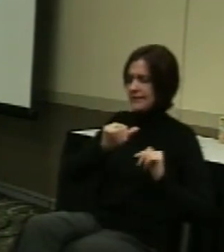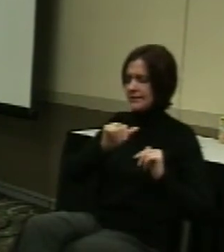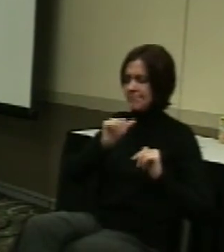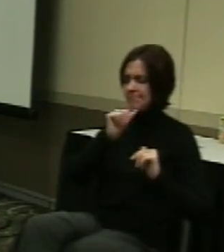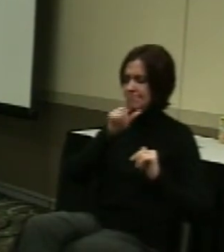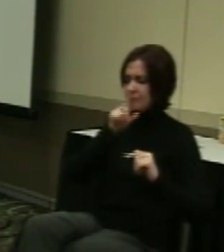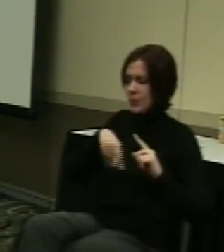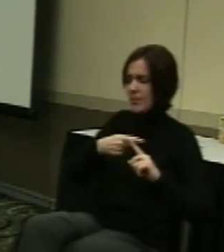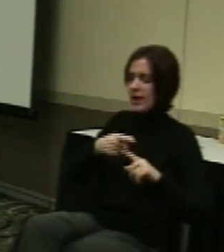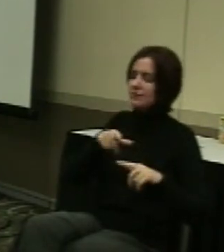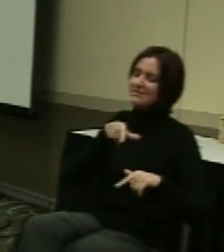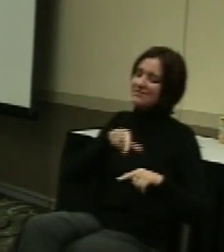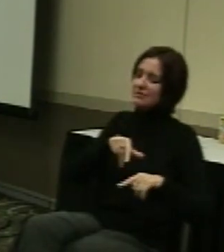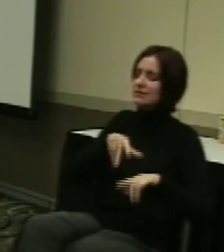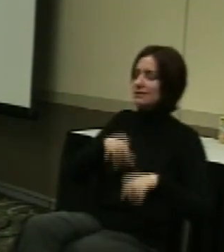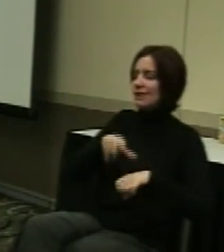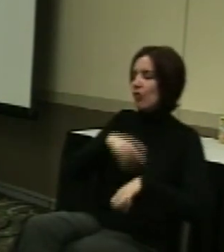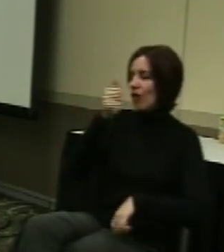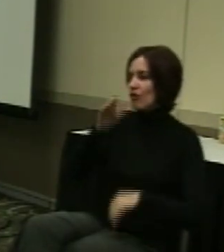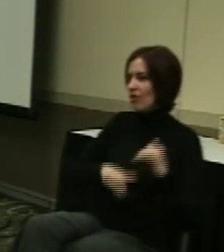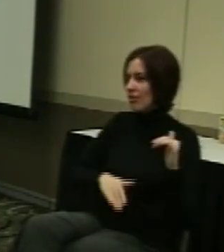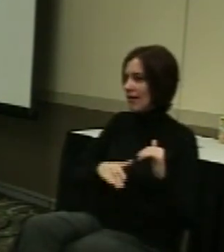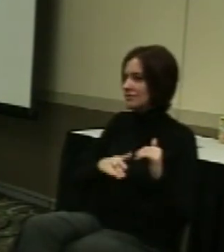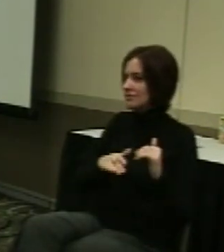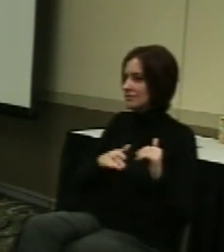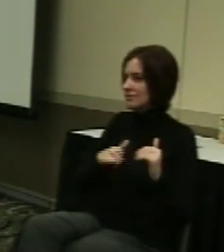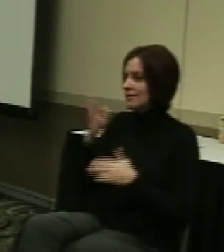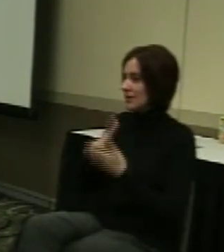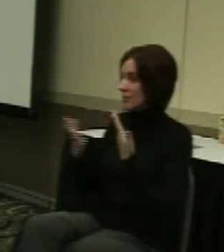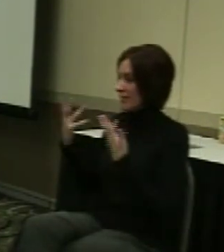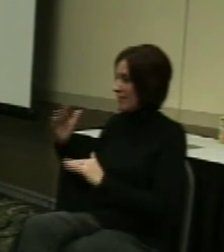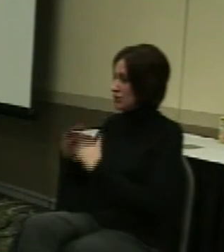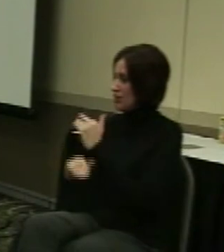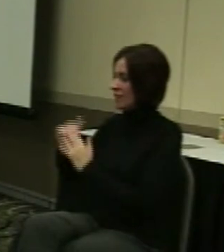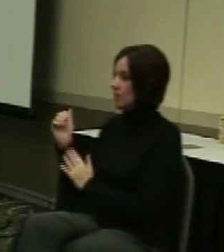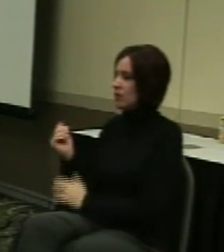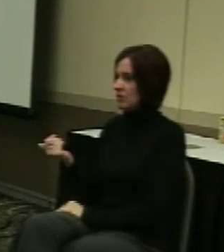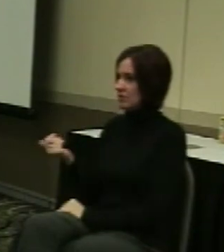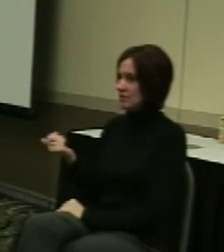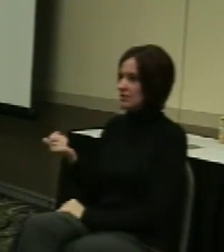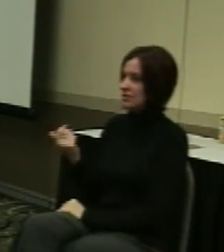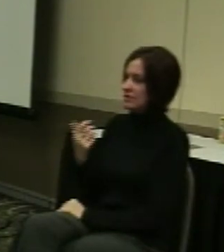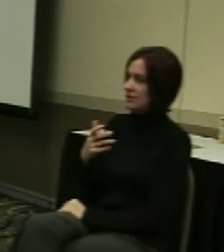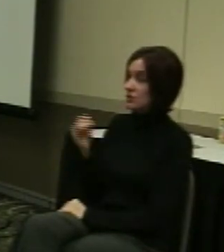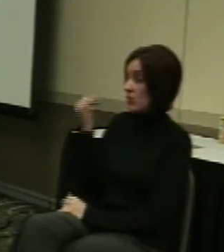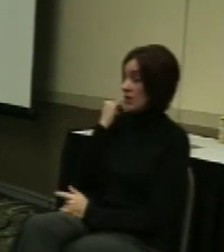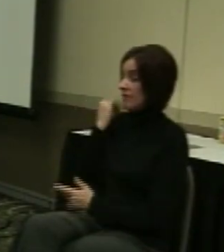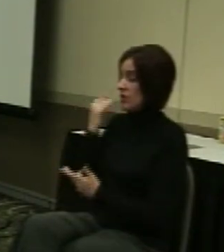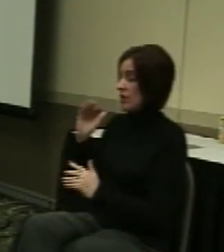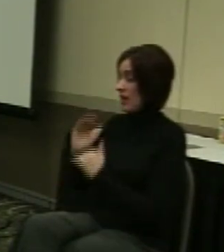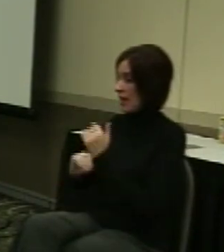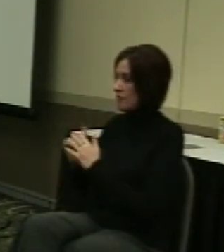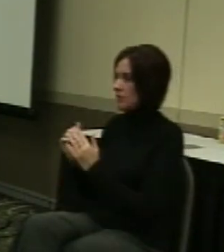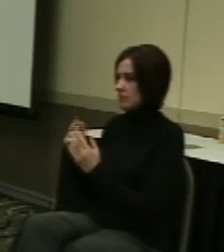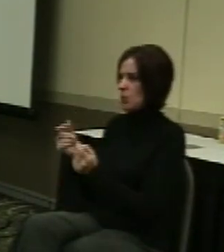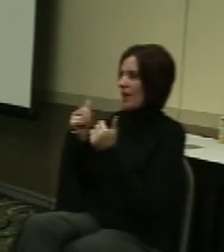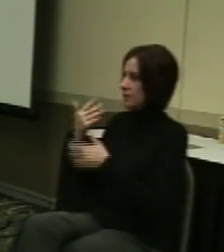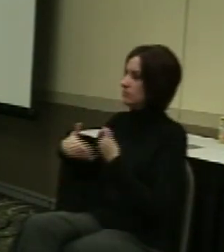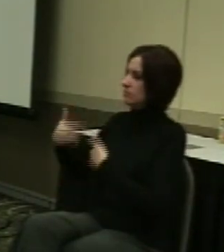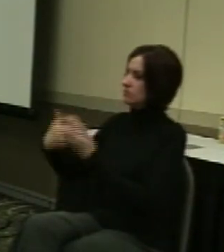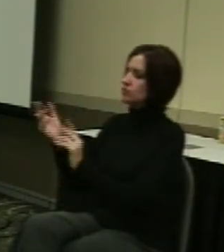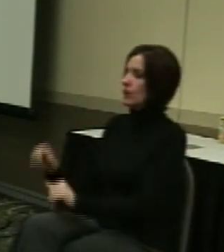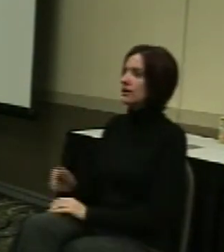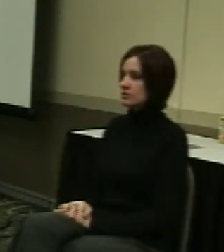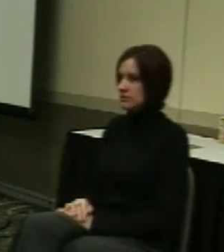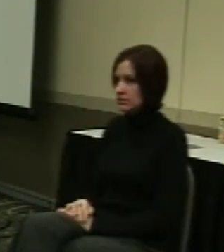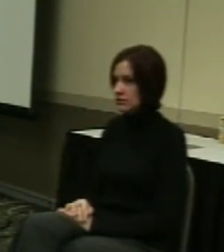take longer to do things that we're not comfortable with. But if you are comfortable with it, maybe you can be much quicker.